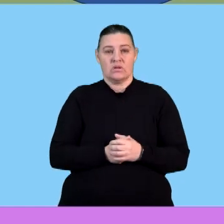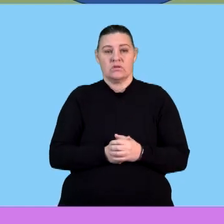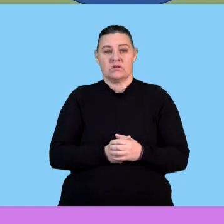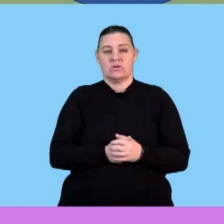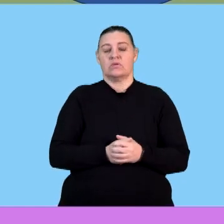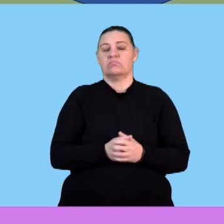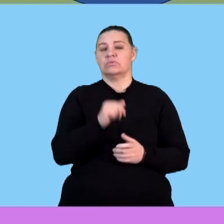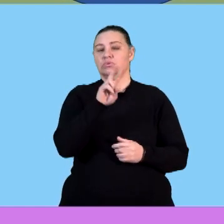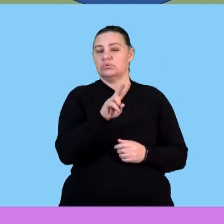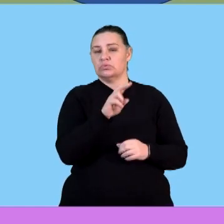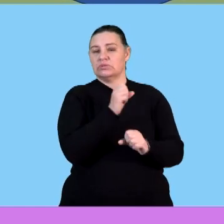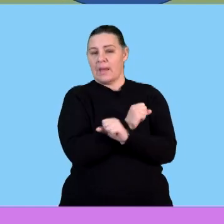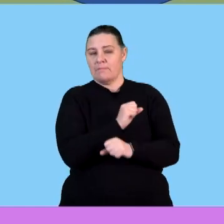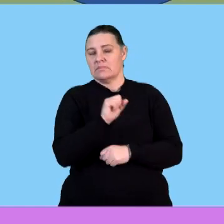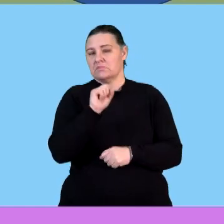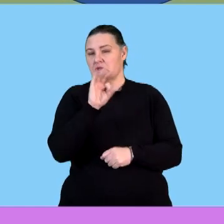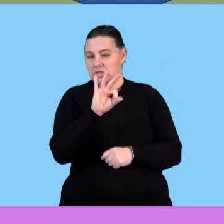will the length be? Let's make it 30